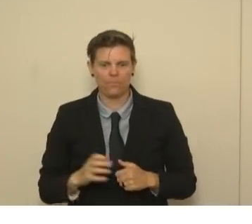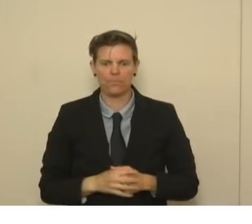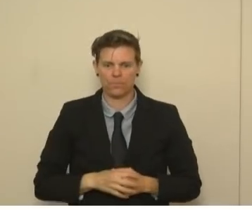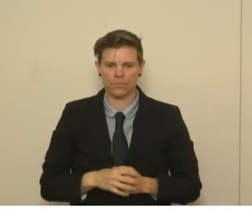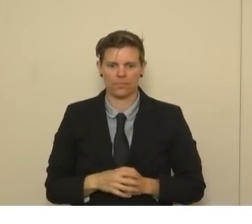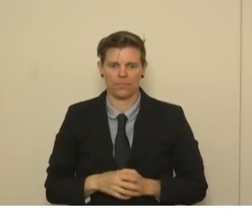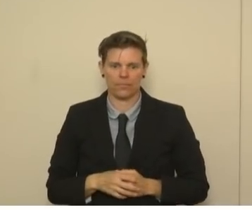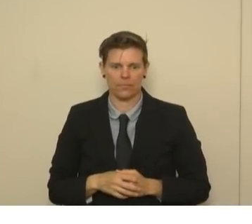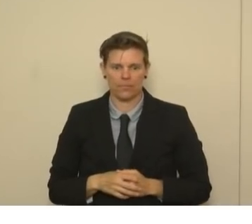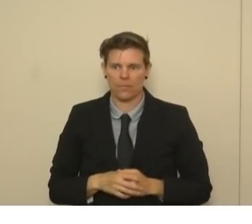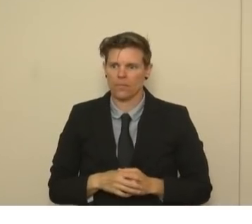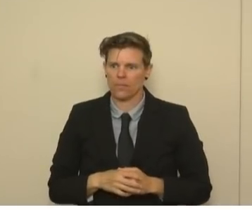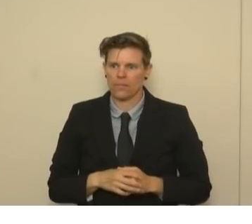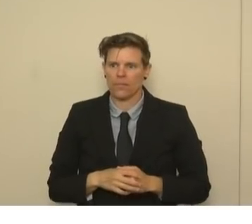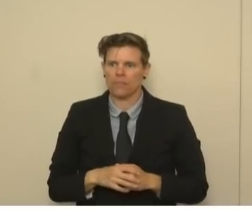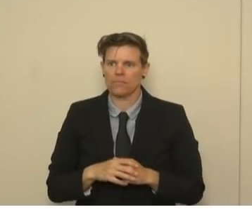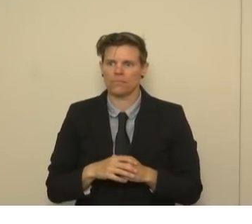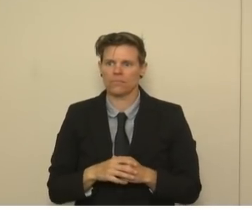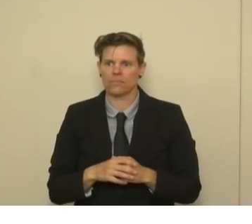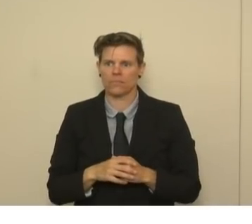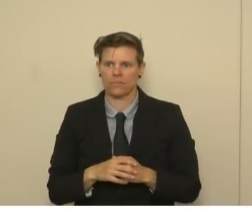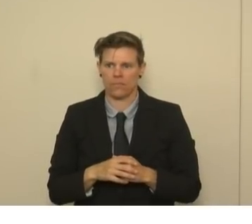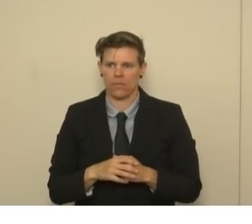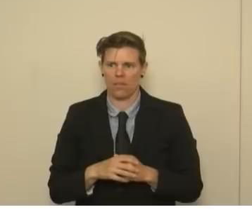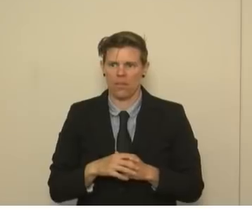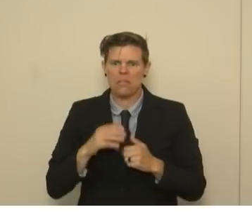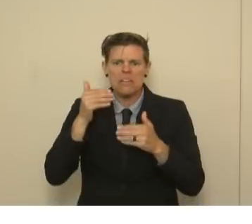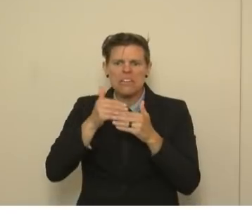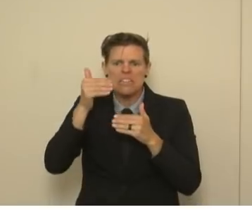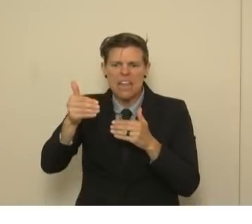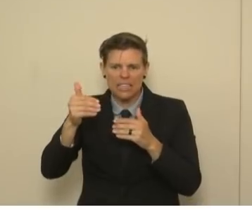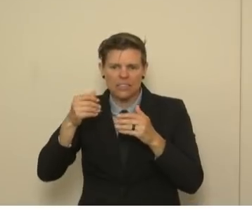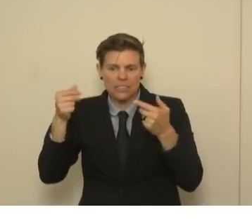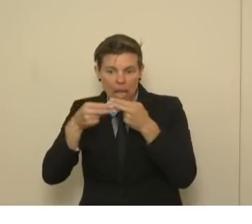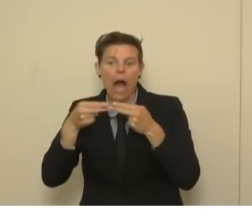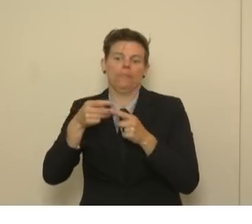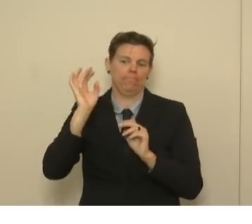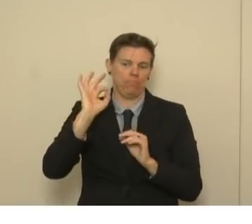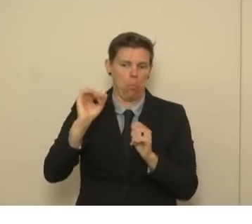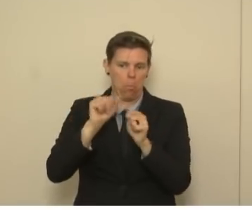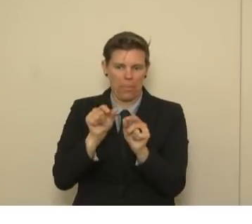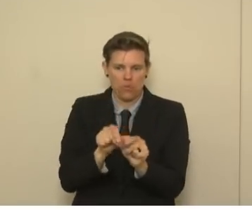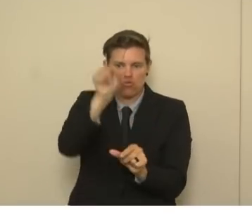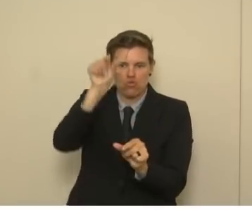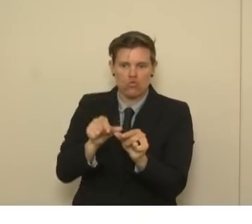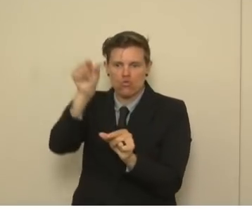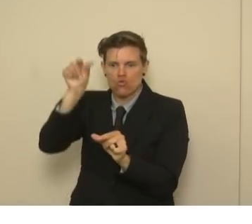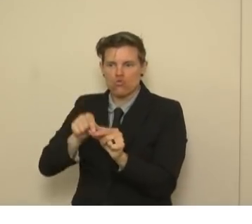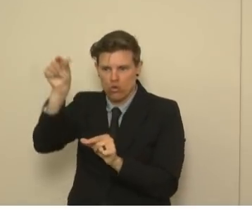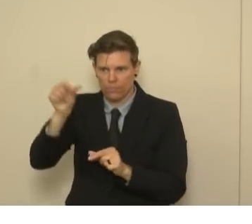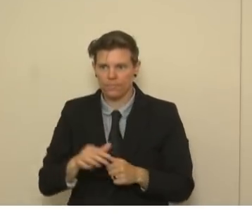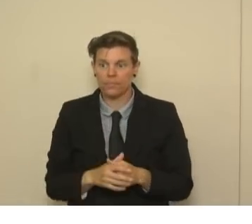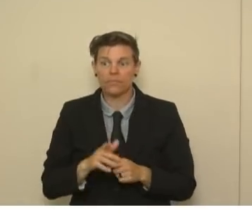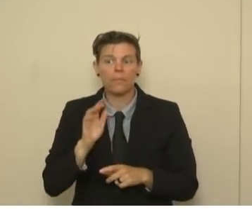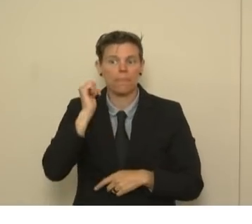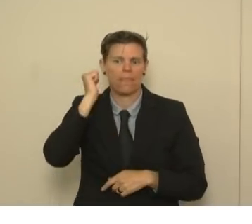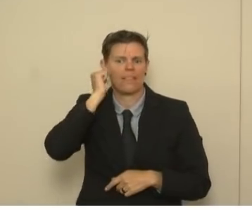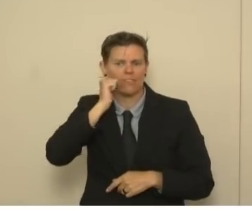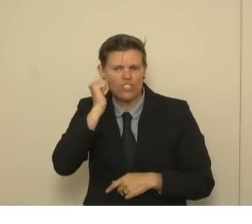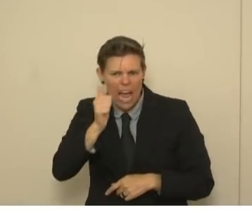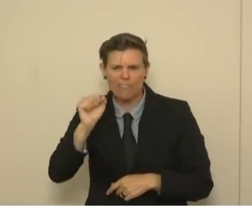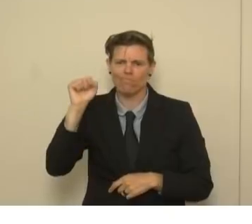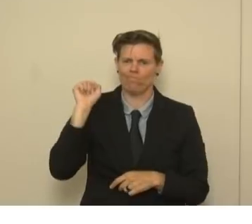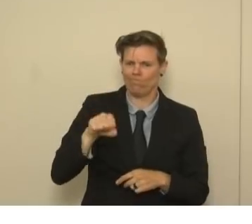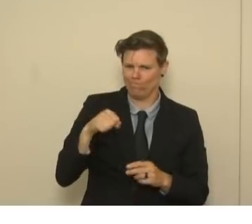move on to the bar graph, please. And these are the daily confirmed cases. I show this pretty much every week. A